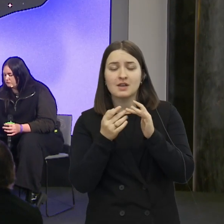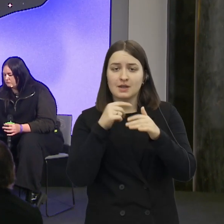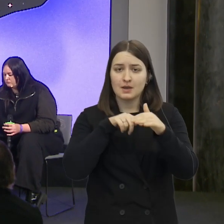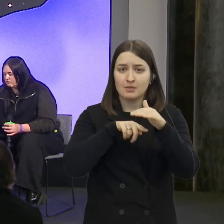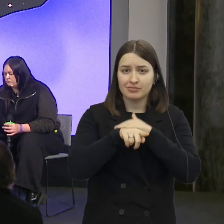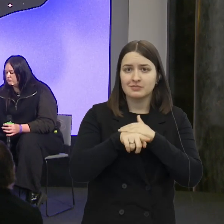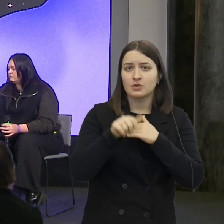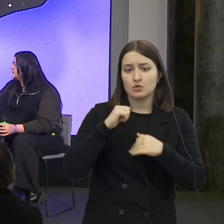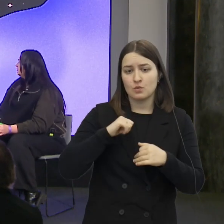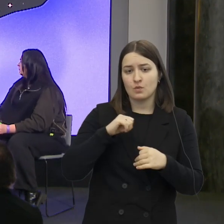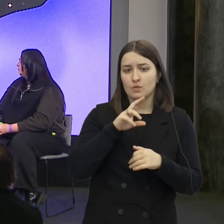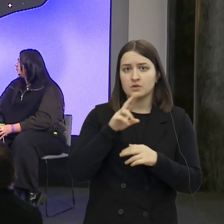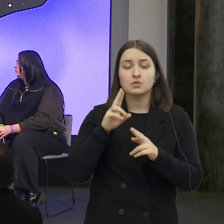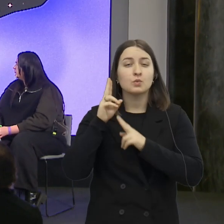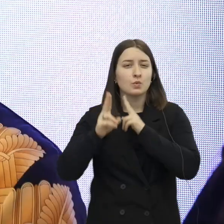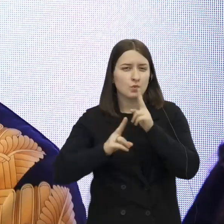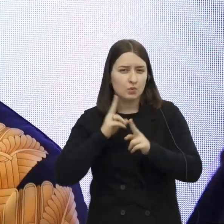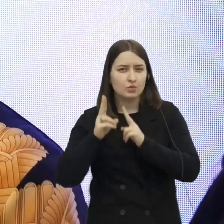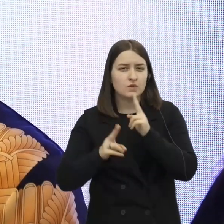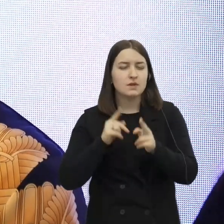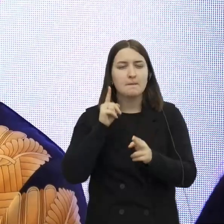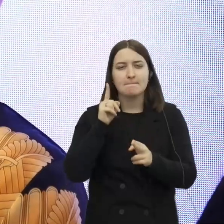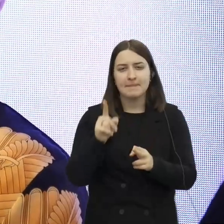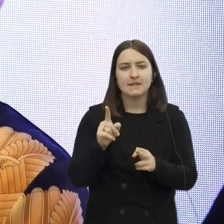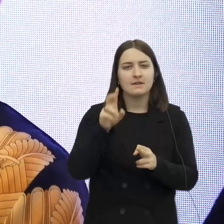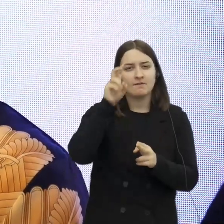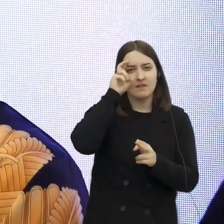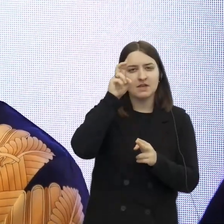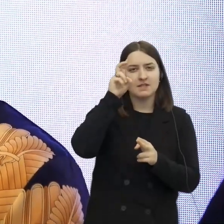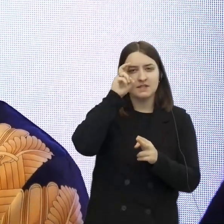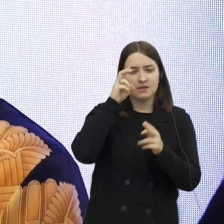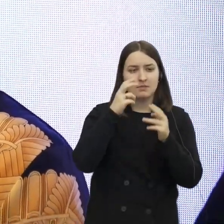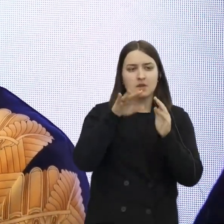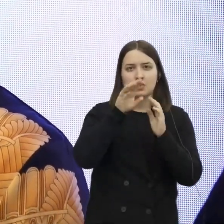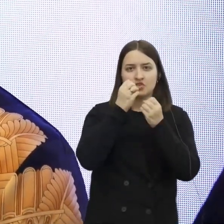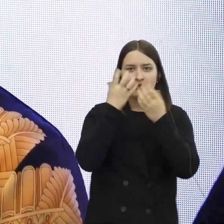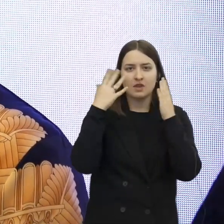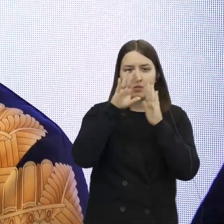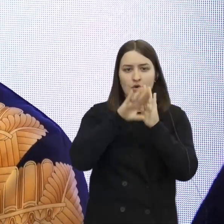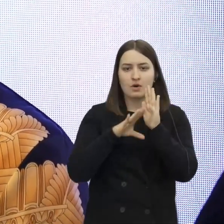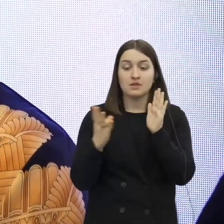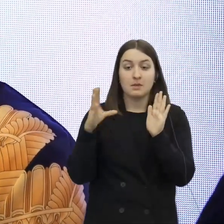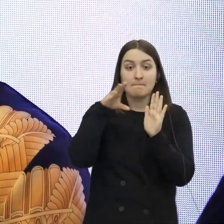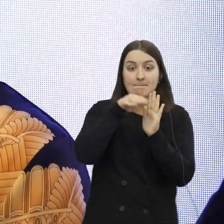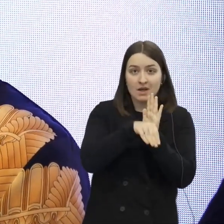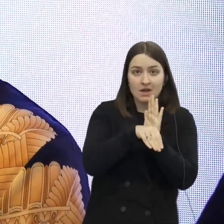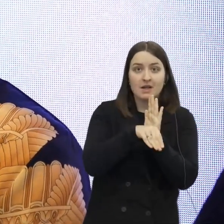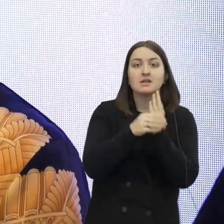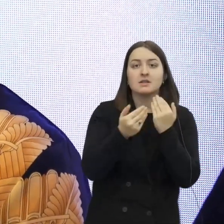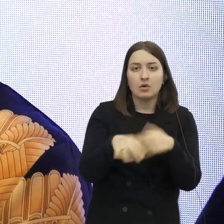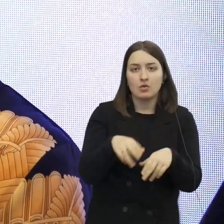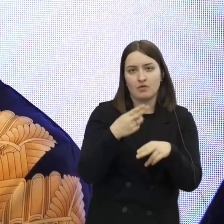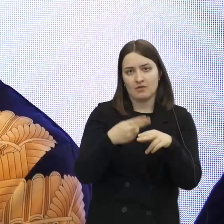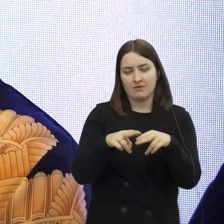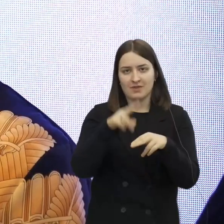like the parents can actually really be like, oh, this LGBTQ organization is visiting our school, because it's not just